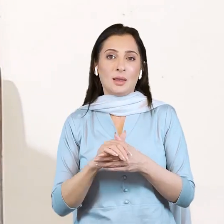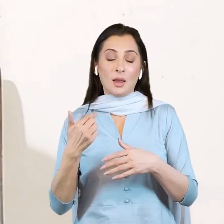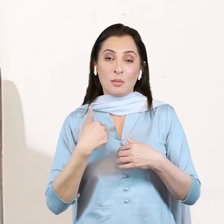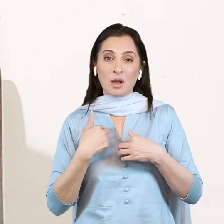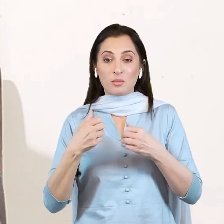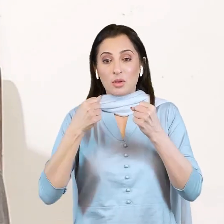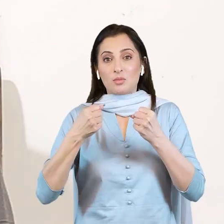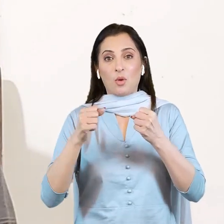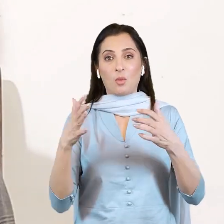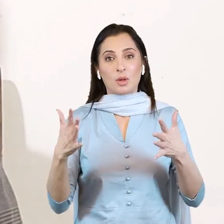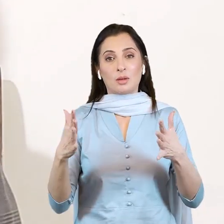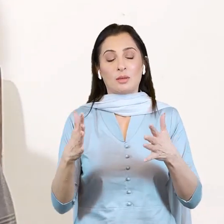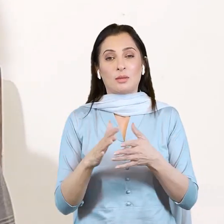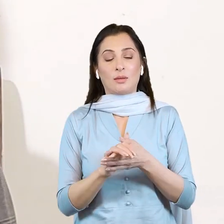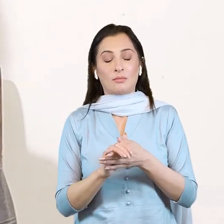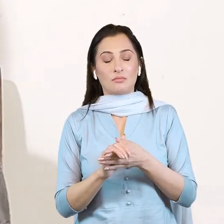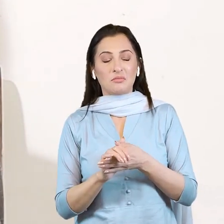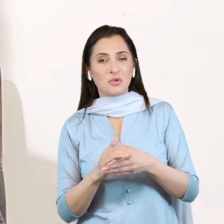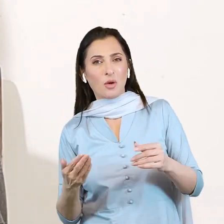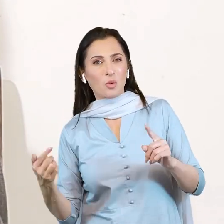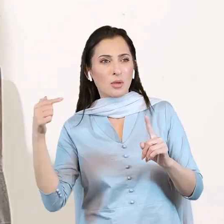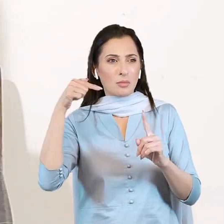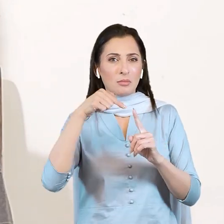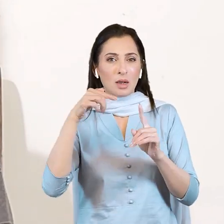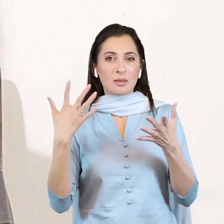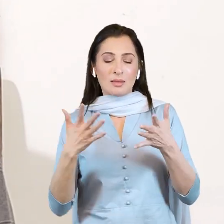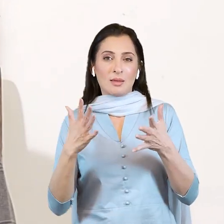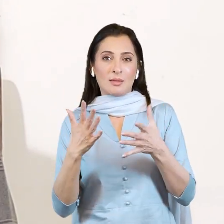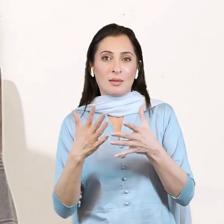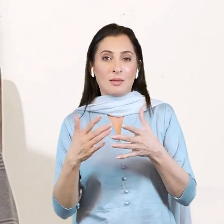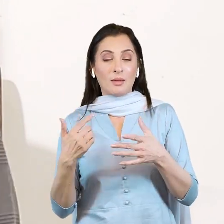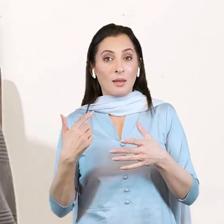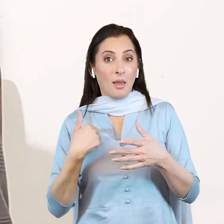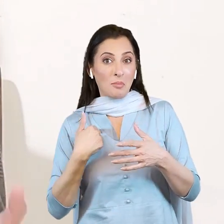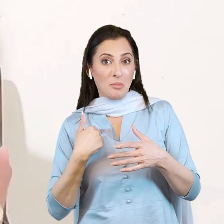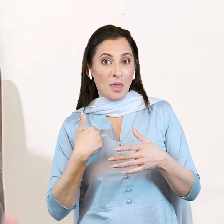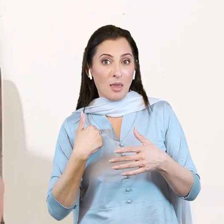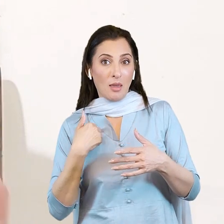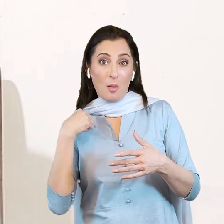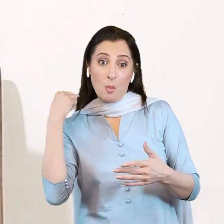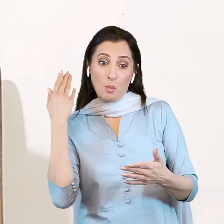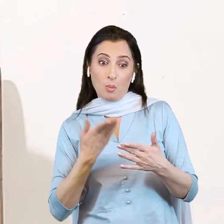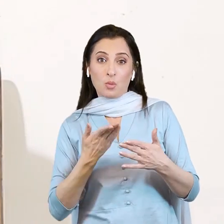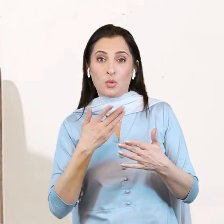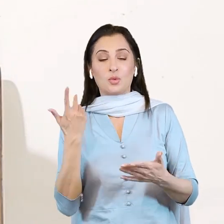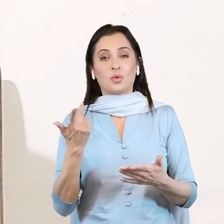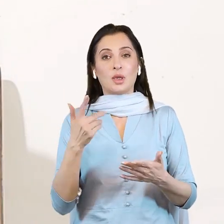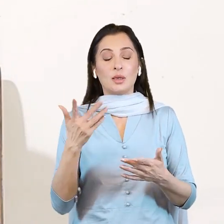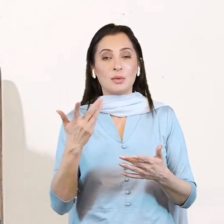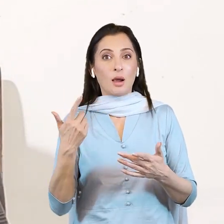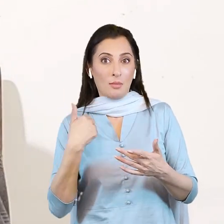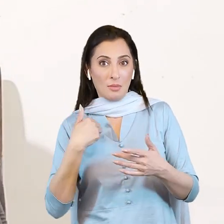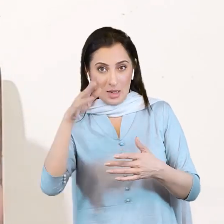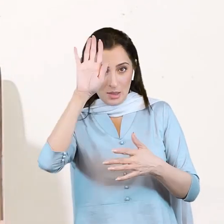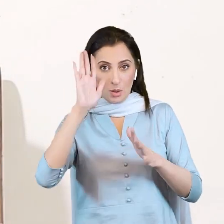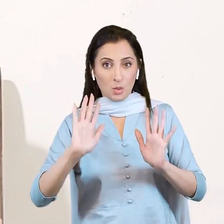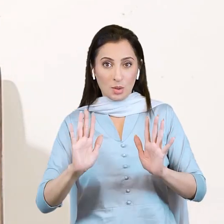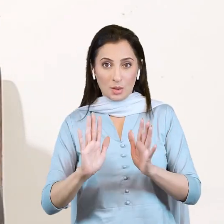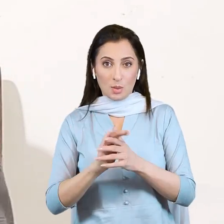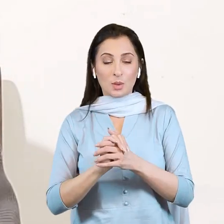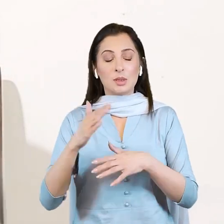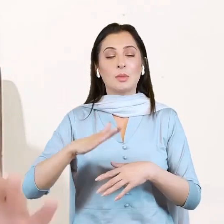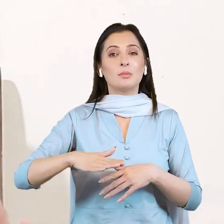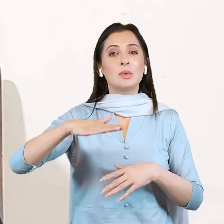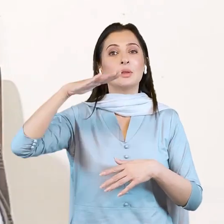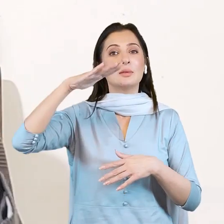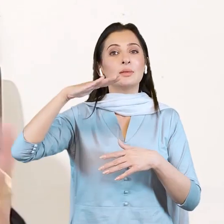image at the back of your mind was that of an adult at a workplace. But is that really who a leader is? Is it